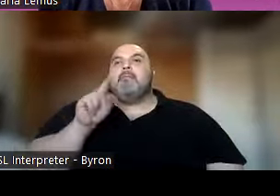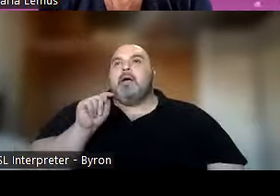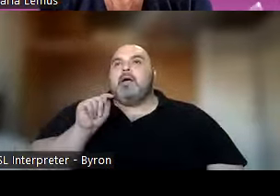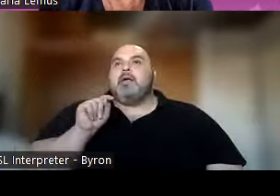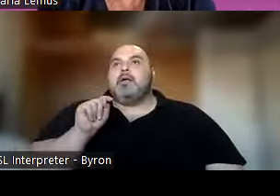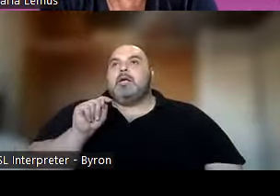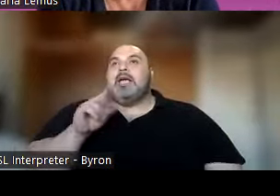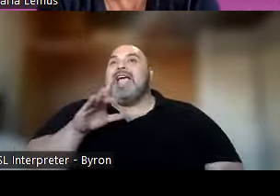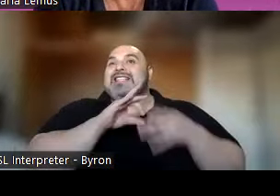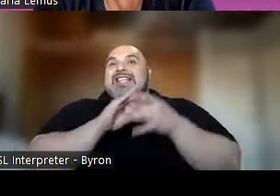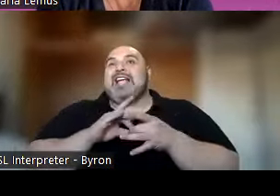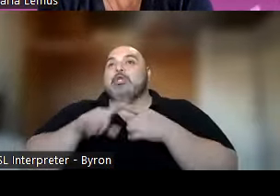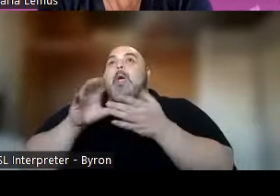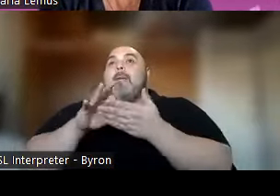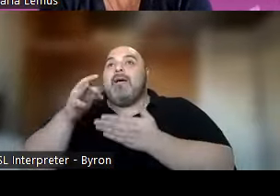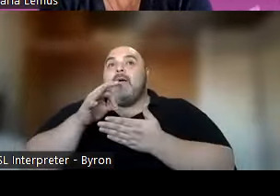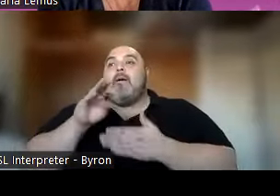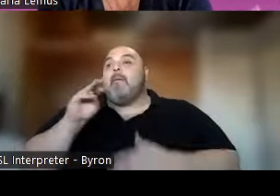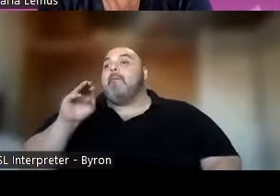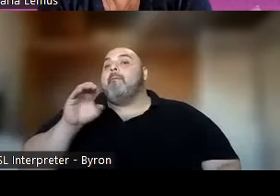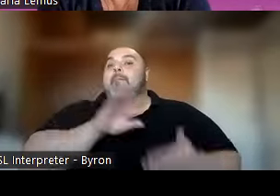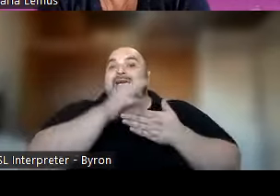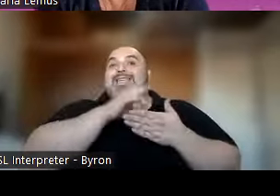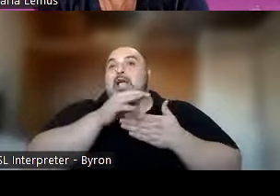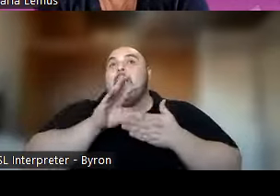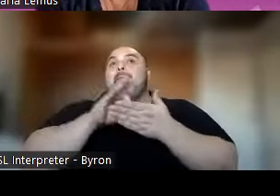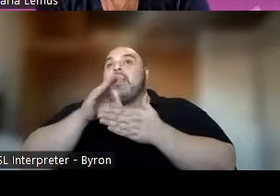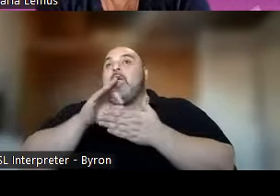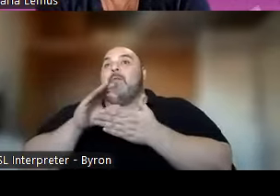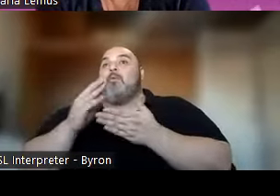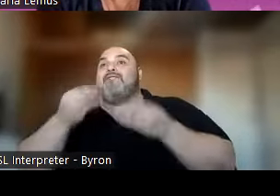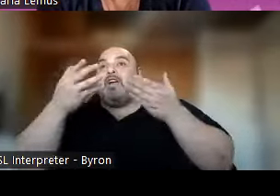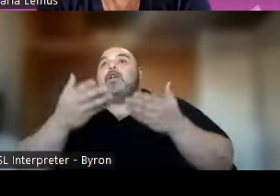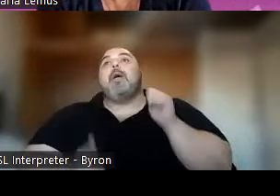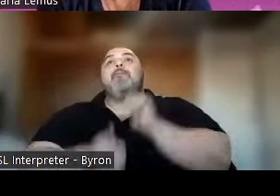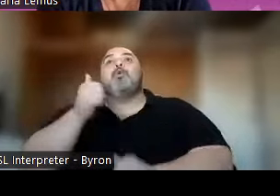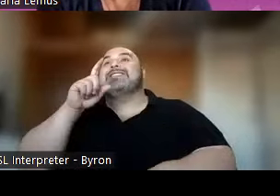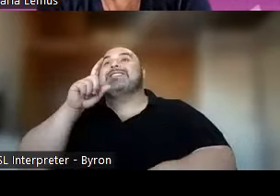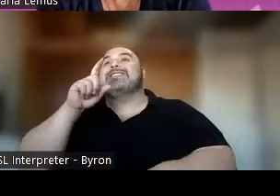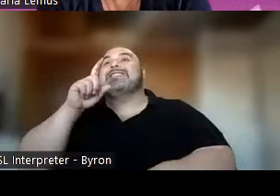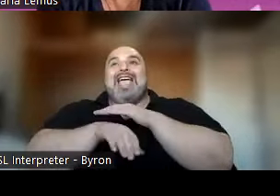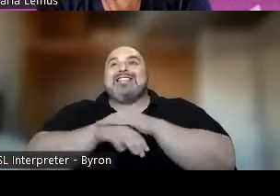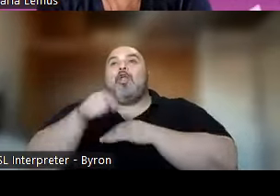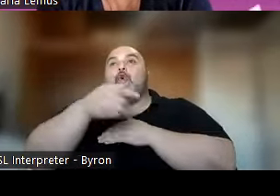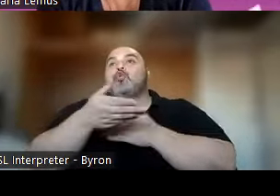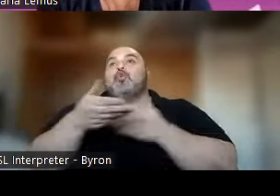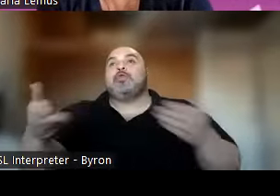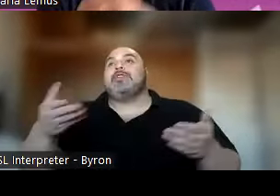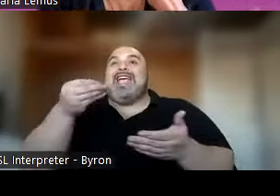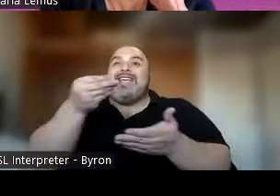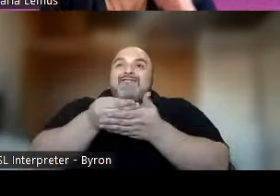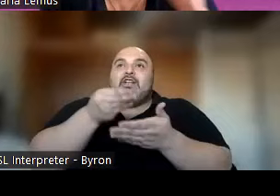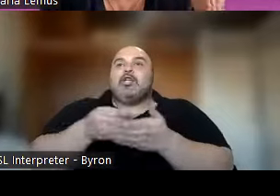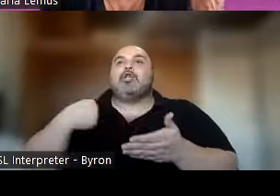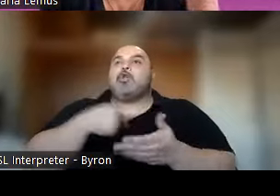because it's tied to Medi-Cal and to Medi-Cal providers, most of the CBOs are not able to access those resources and those funds. So we've